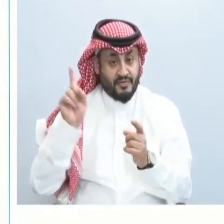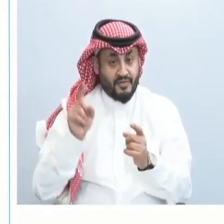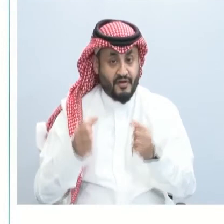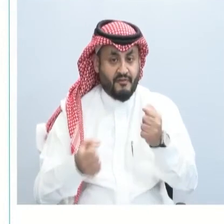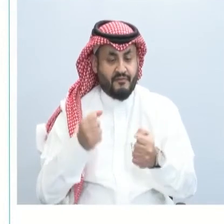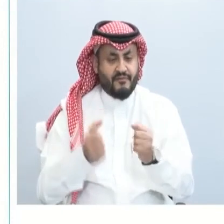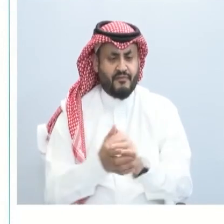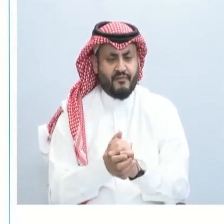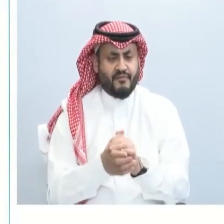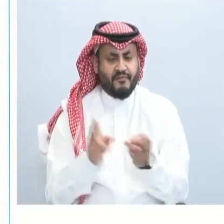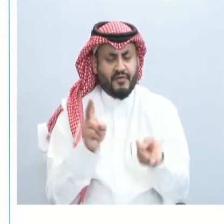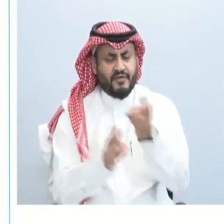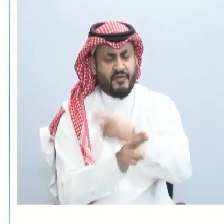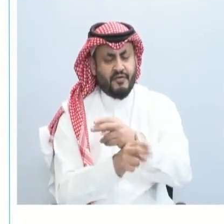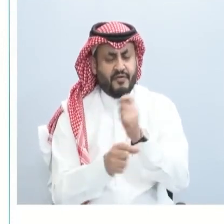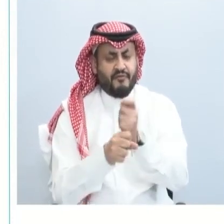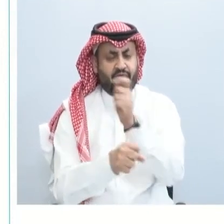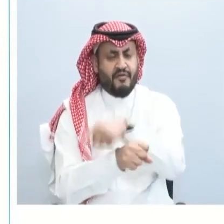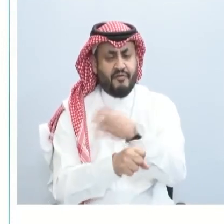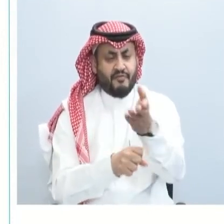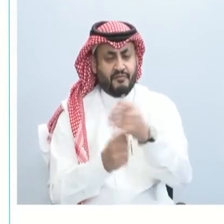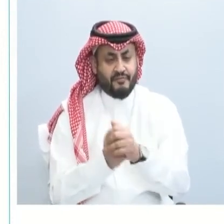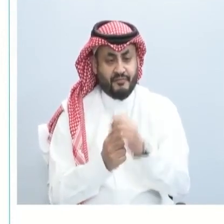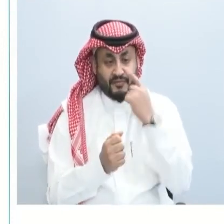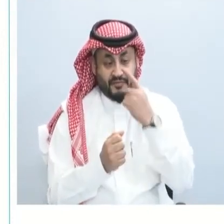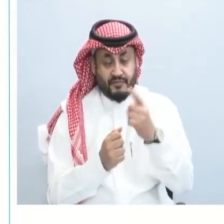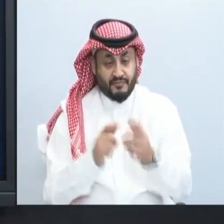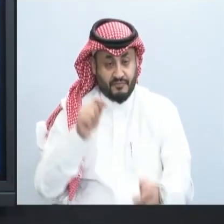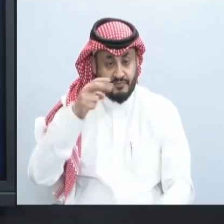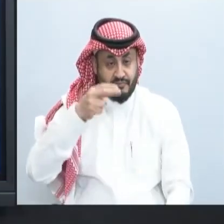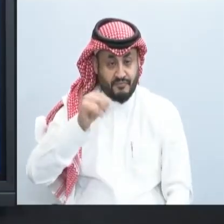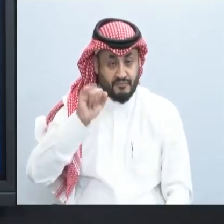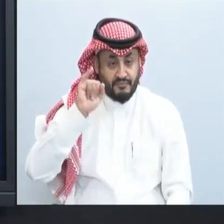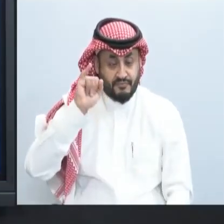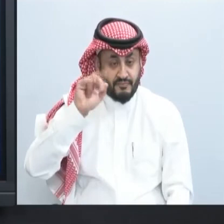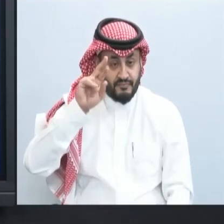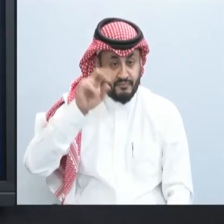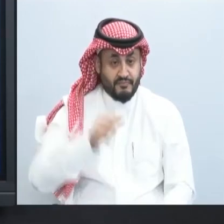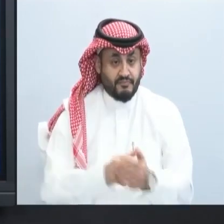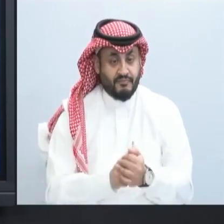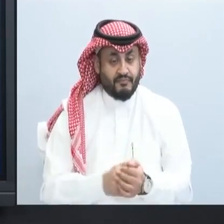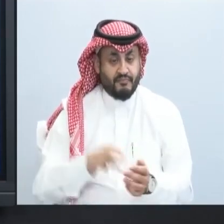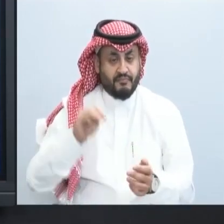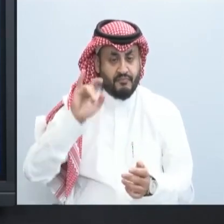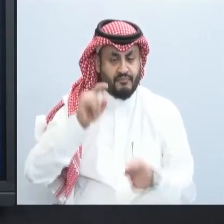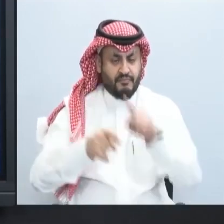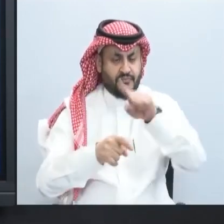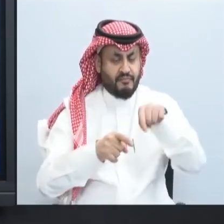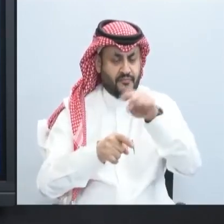drove them there. So here, instead of using my father drove us, we can